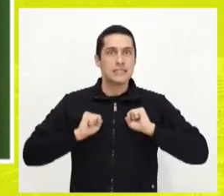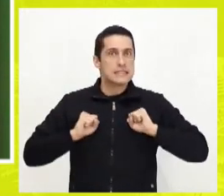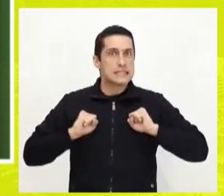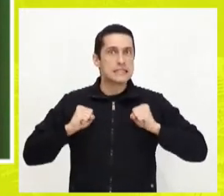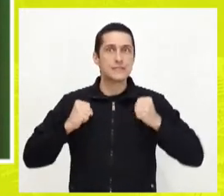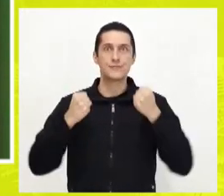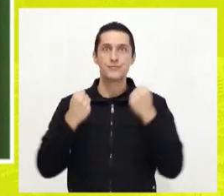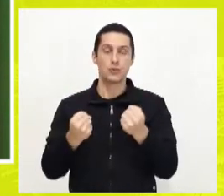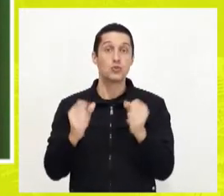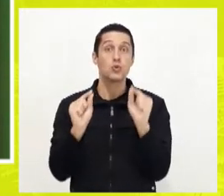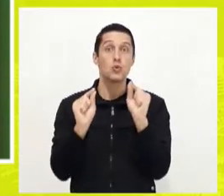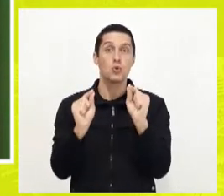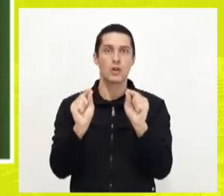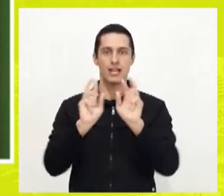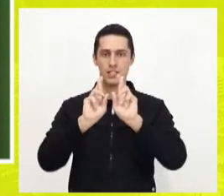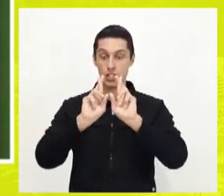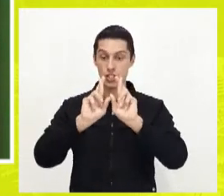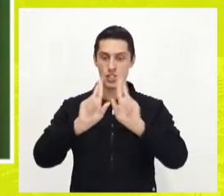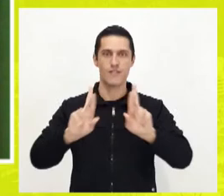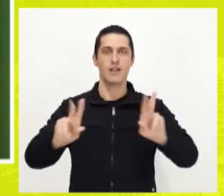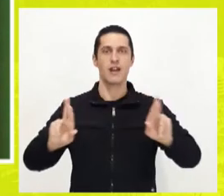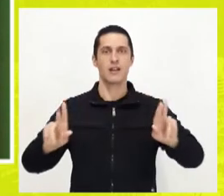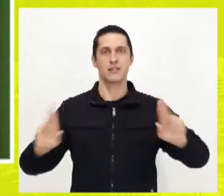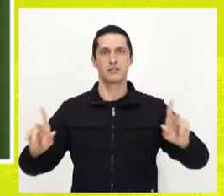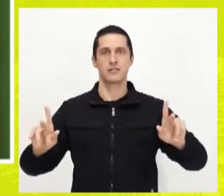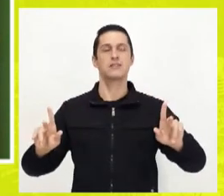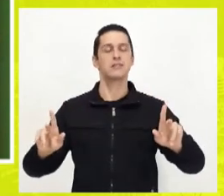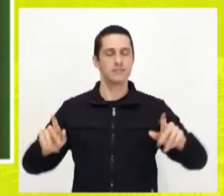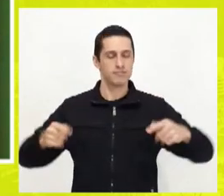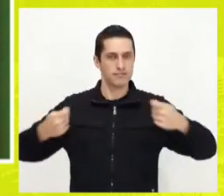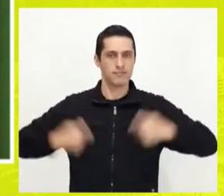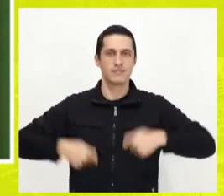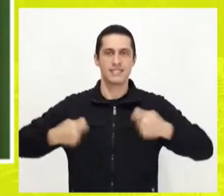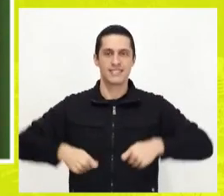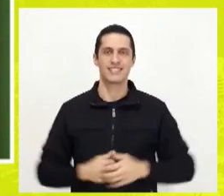most diverse possible the collaborations